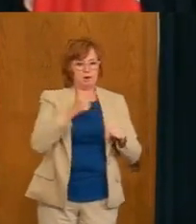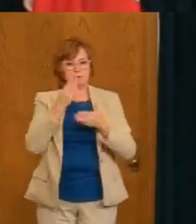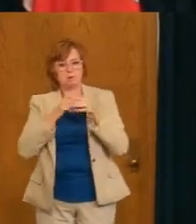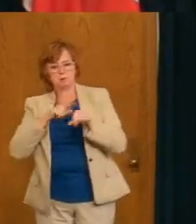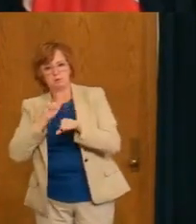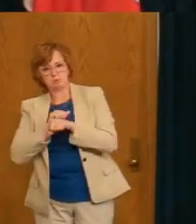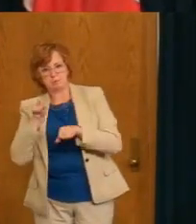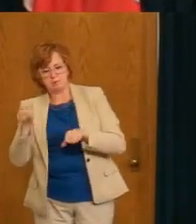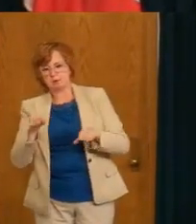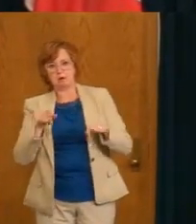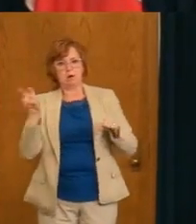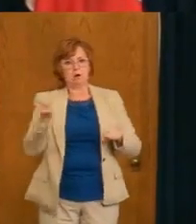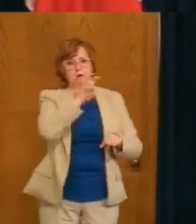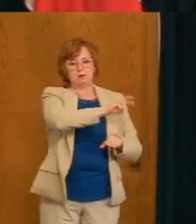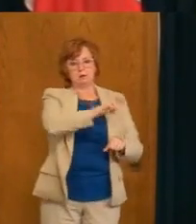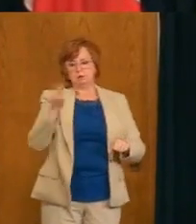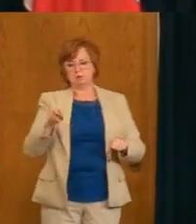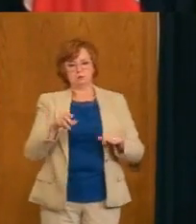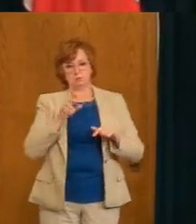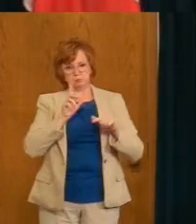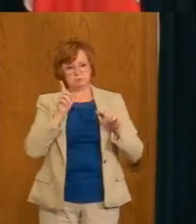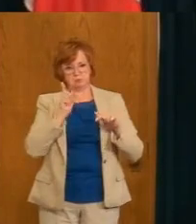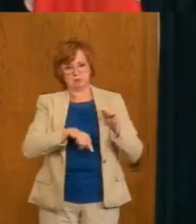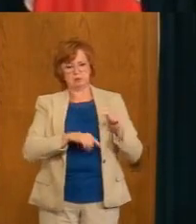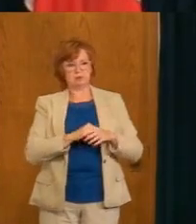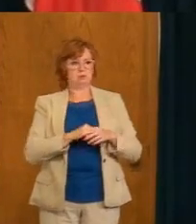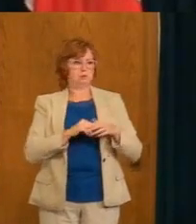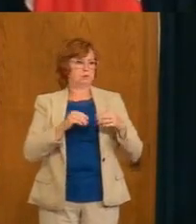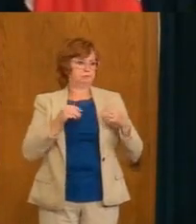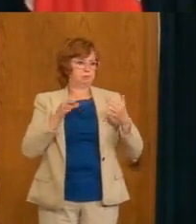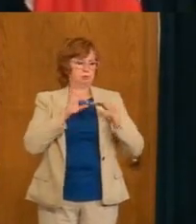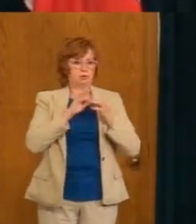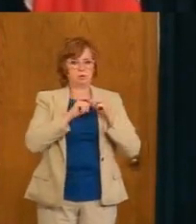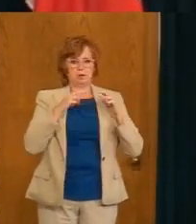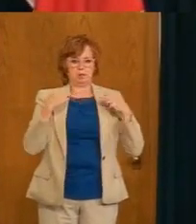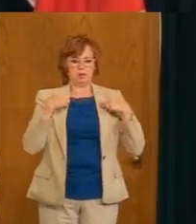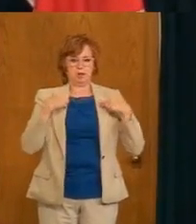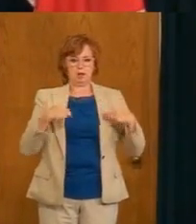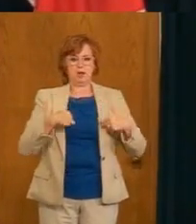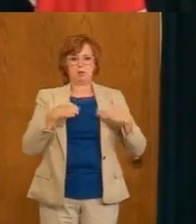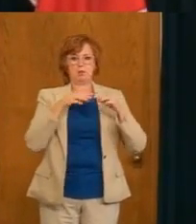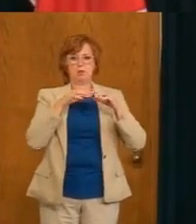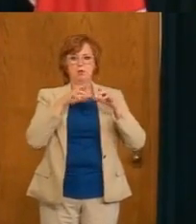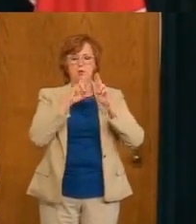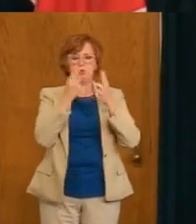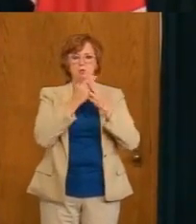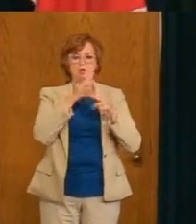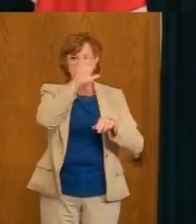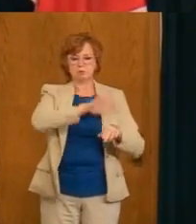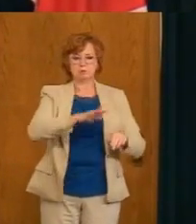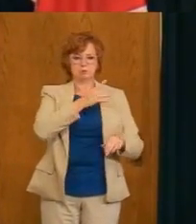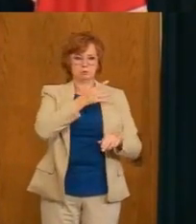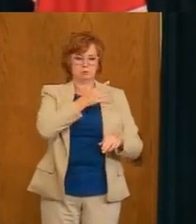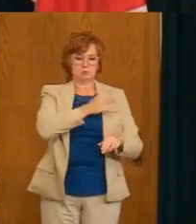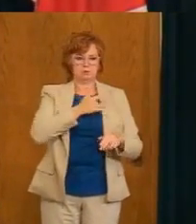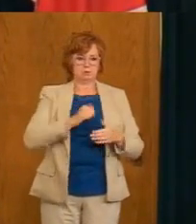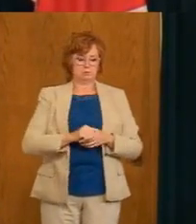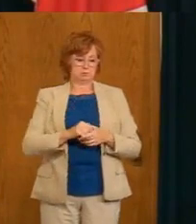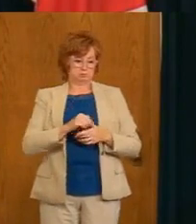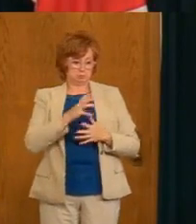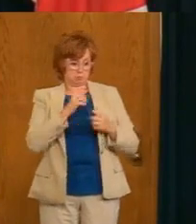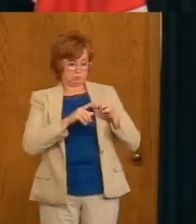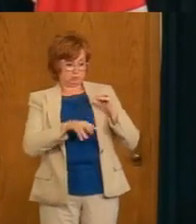who are elder and at high risk. And what a privilege it is to have vaccines easily available. And in fact, vaccine teams now going out of the